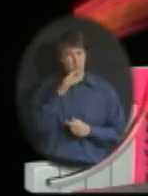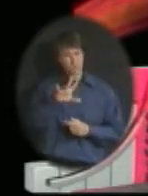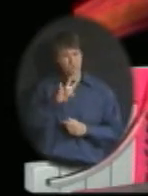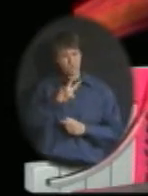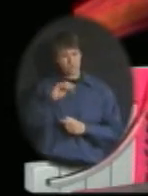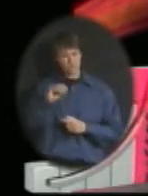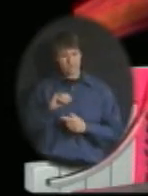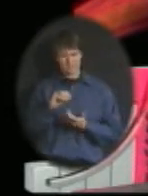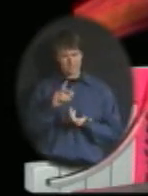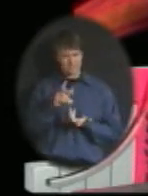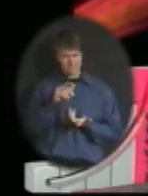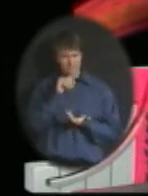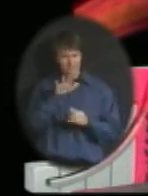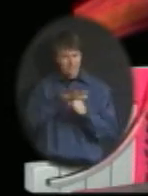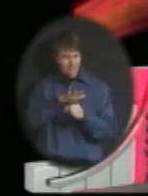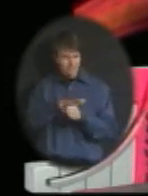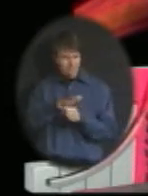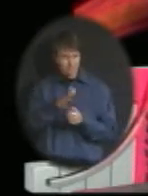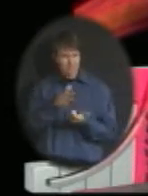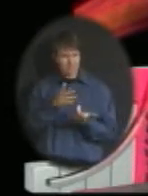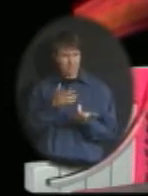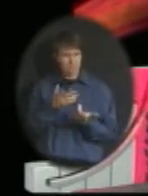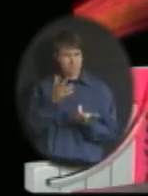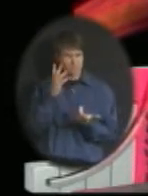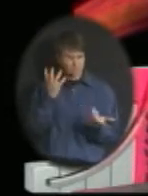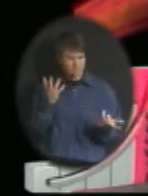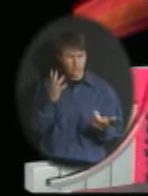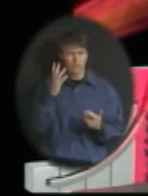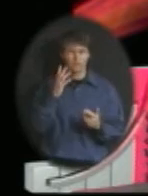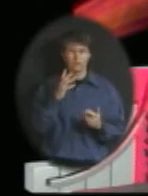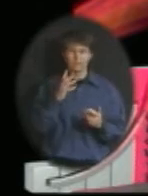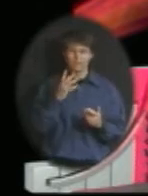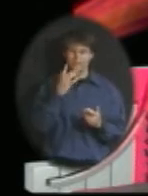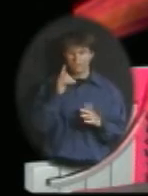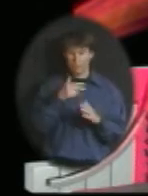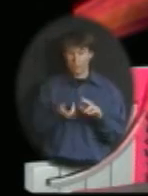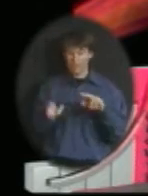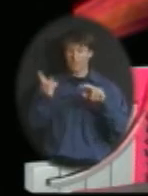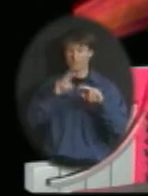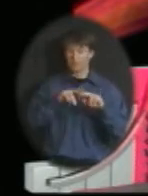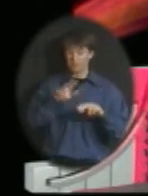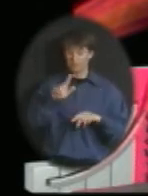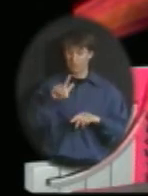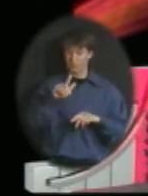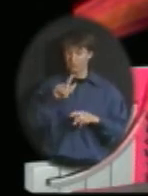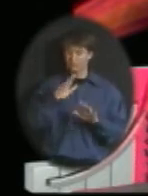is too conservative, rather than jump to the 28% that